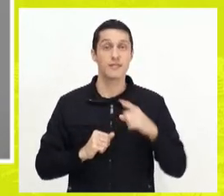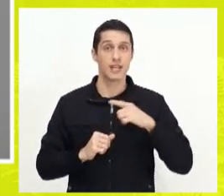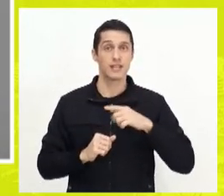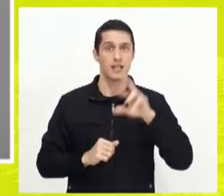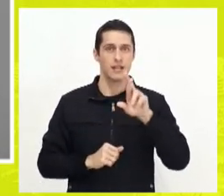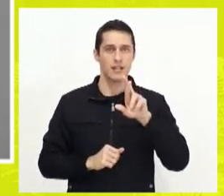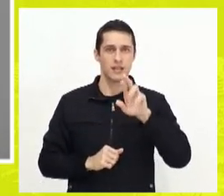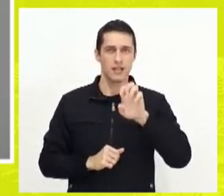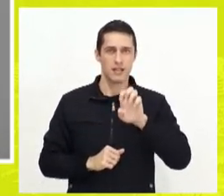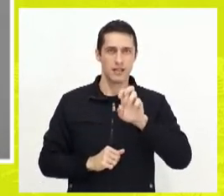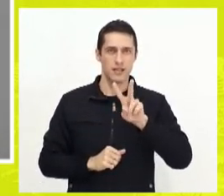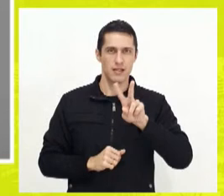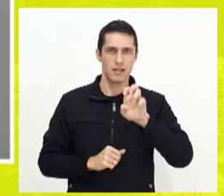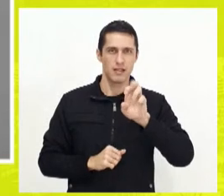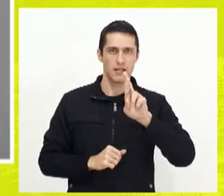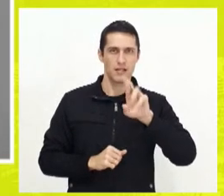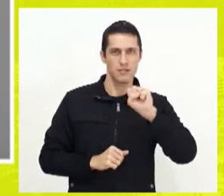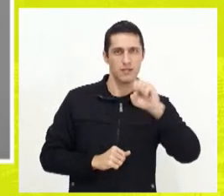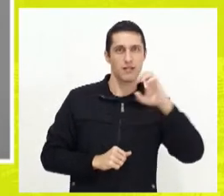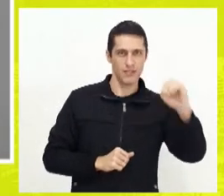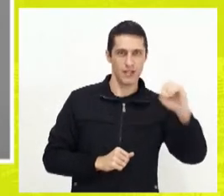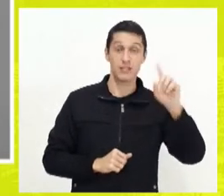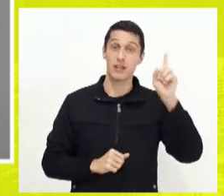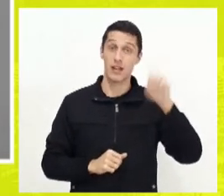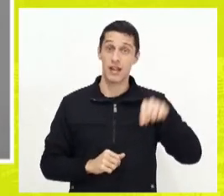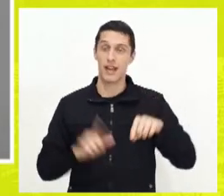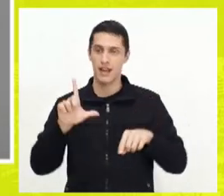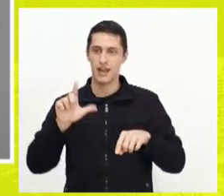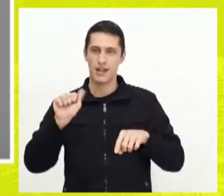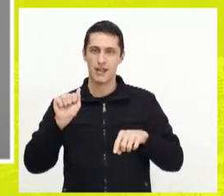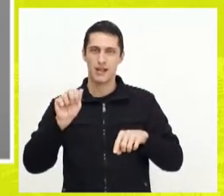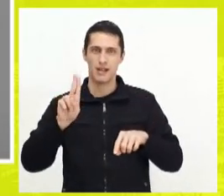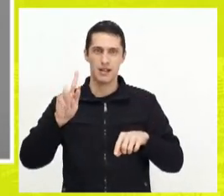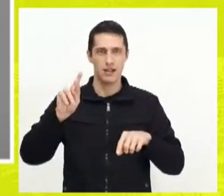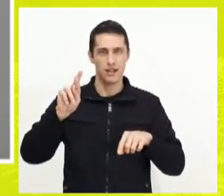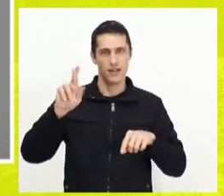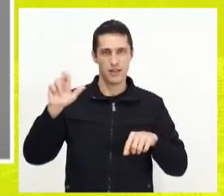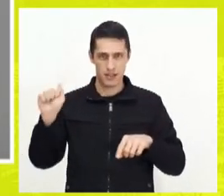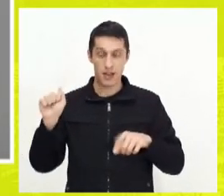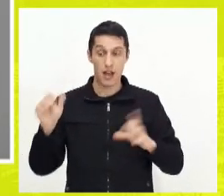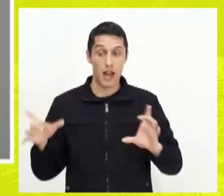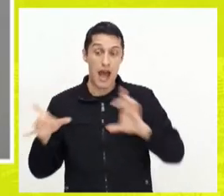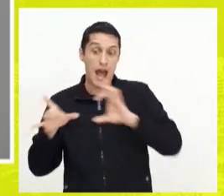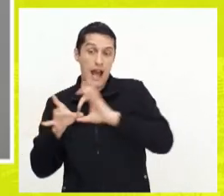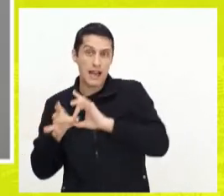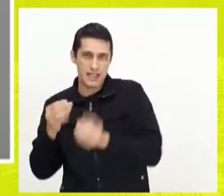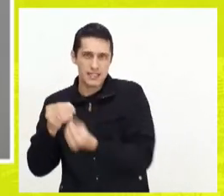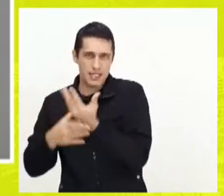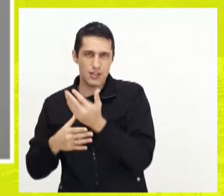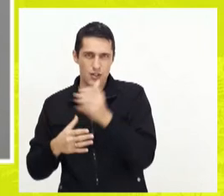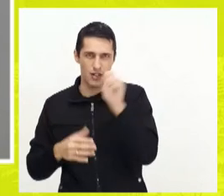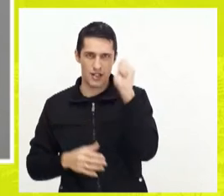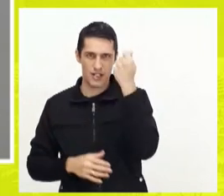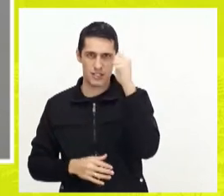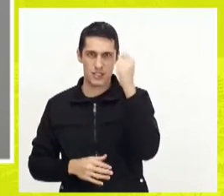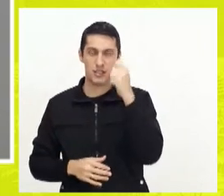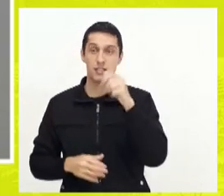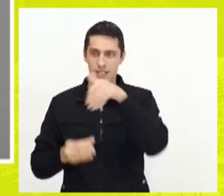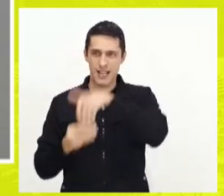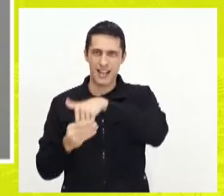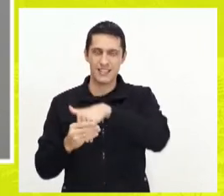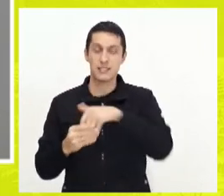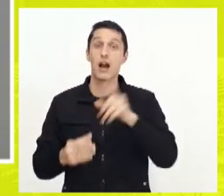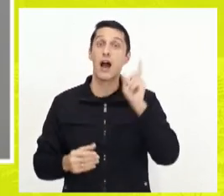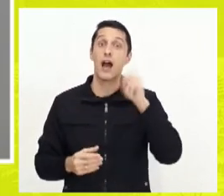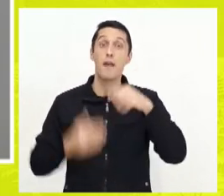versus the alliance that loved and built in argentina over the last elections has good example on